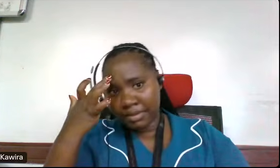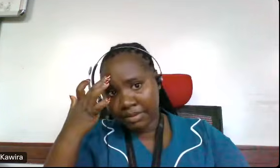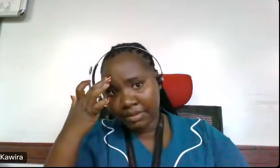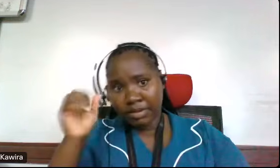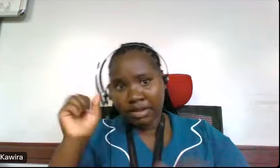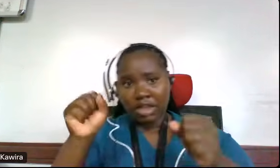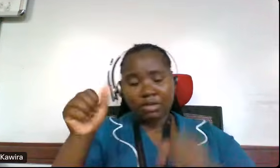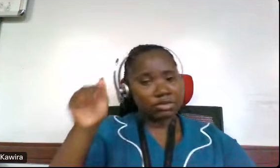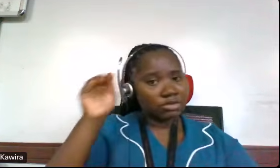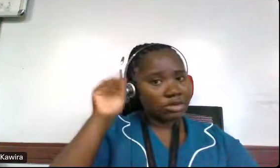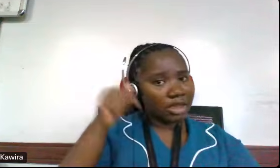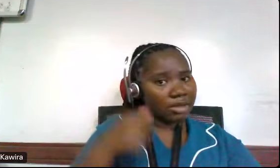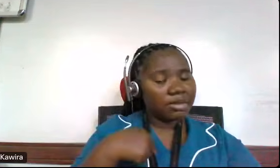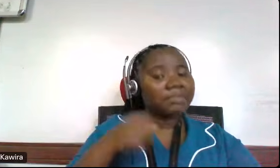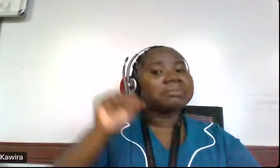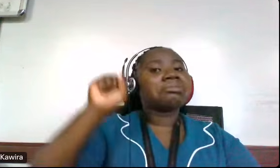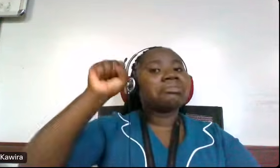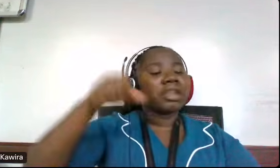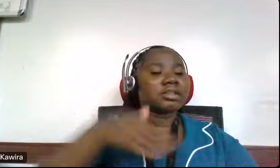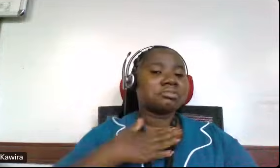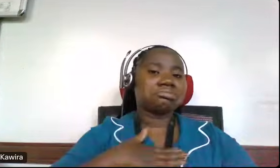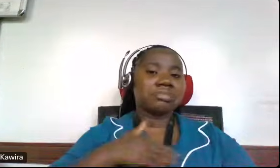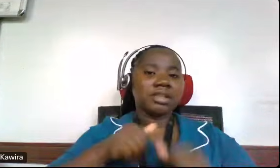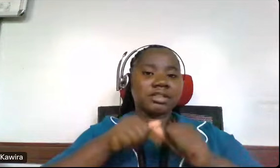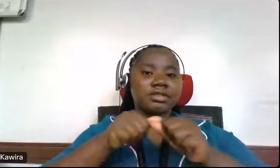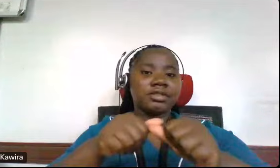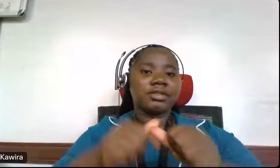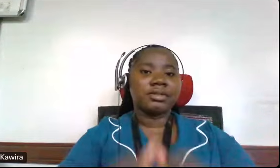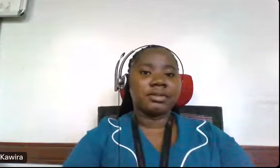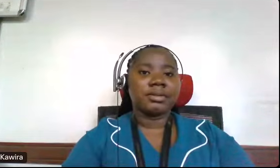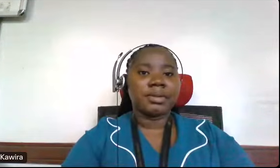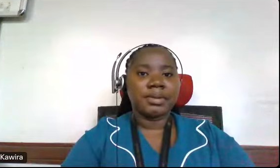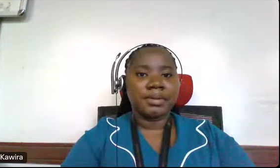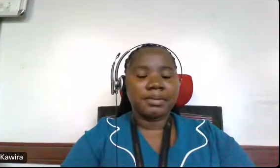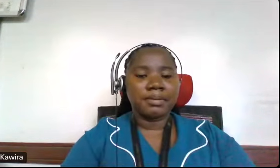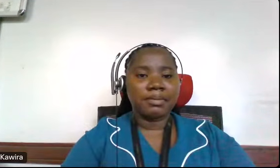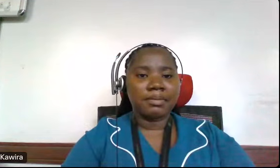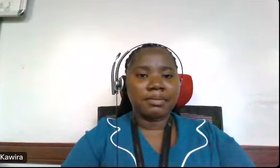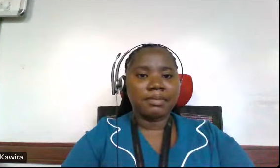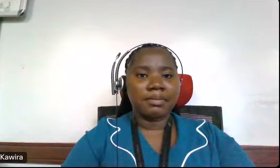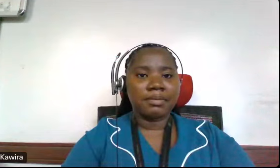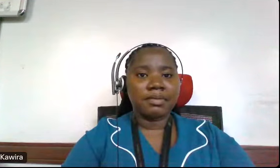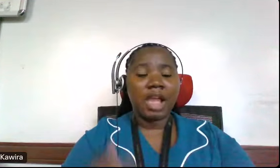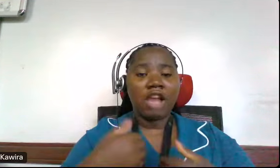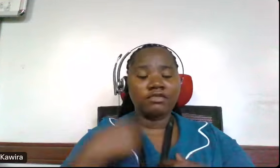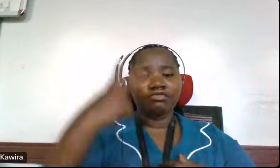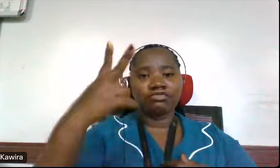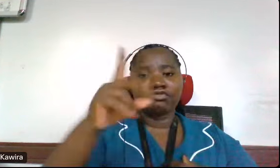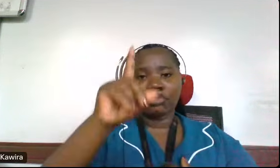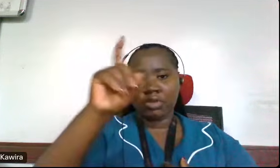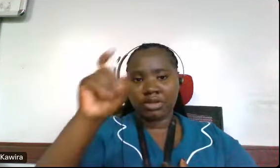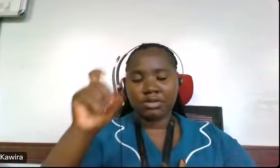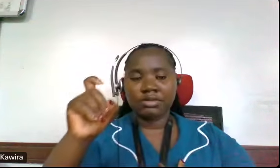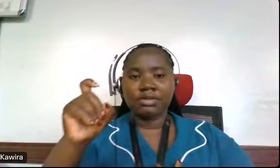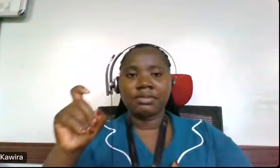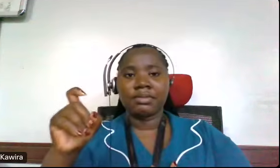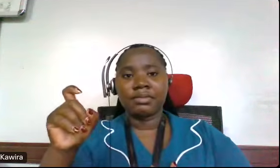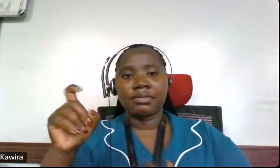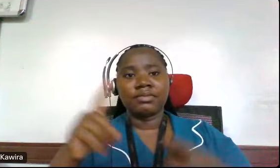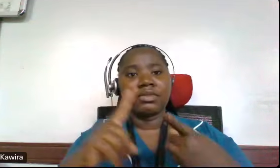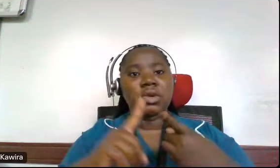Yes, you can proceed. Yeah. I had two questions. Number